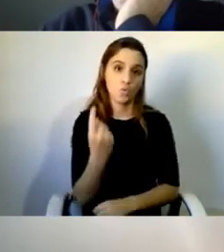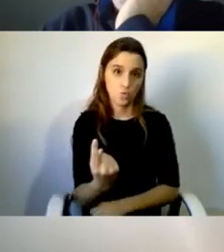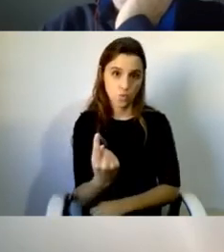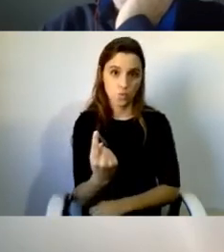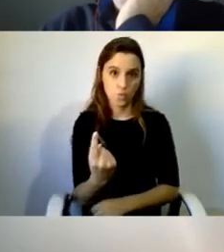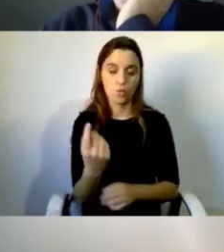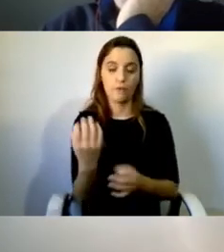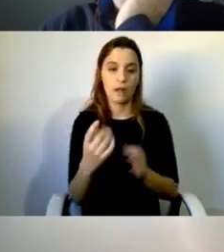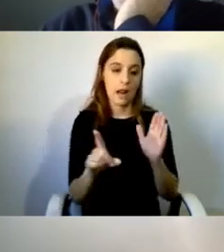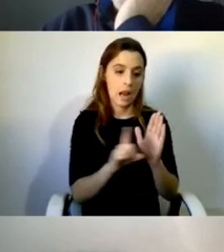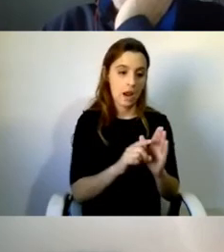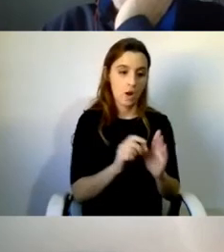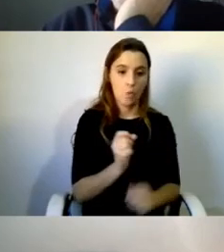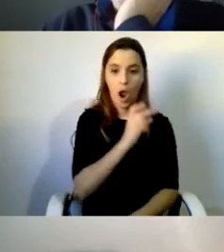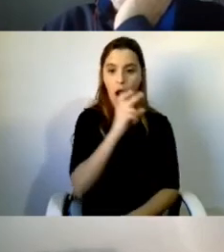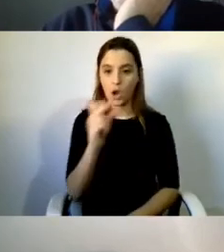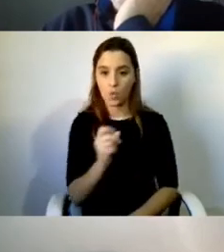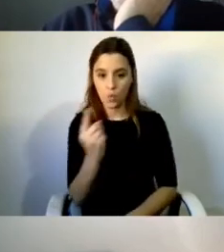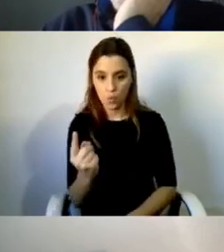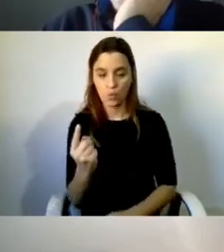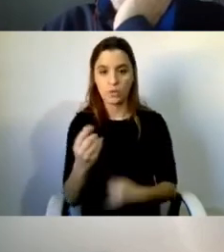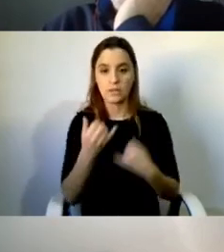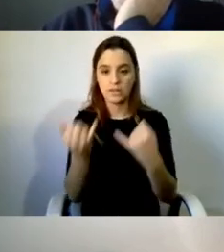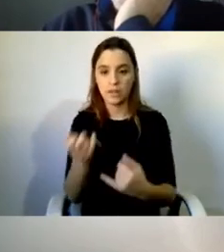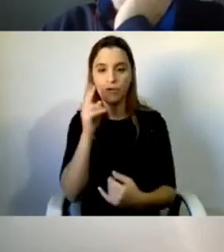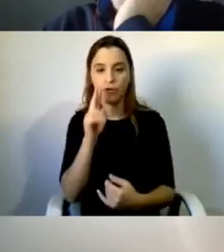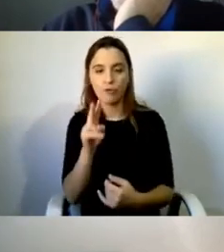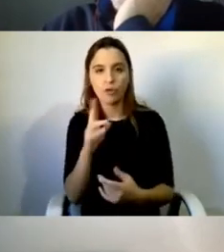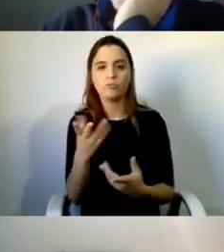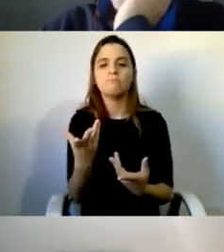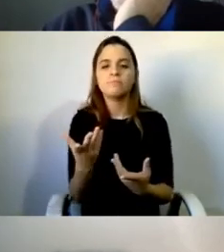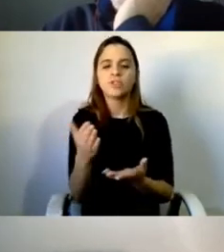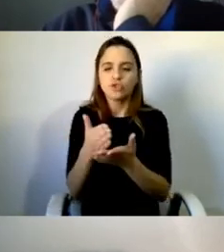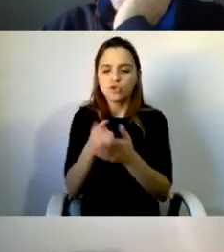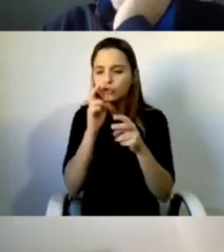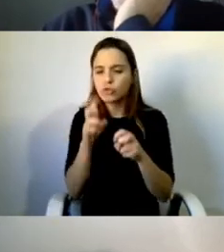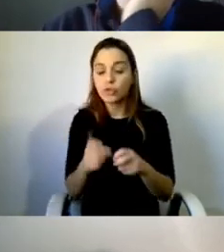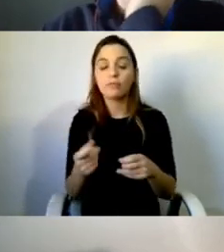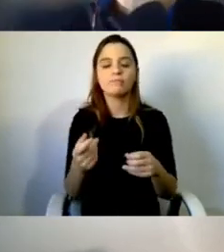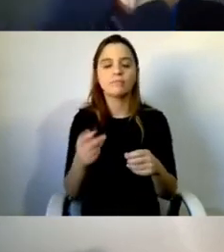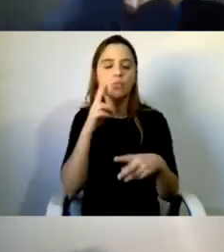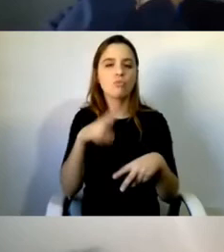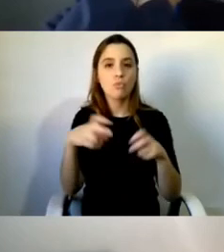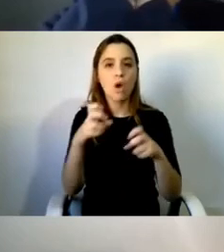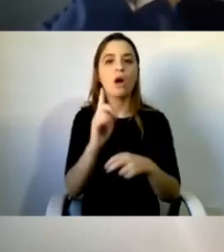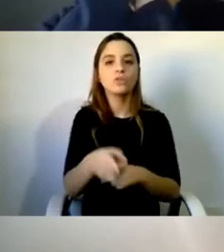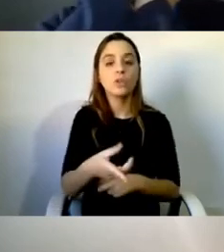research showed that 97% of the PA users under the